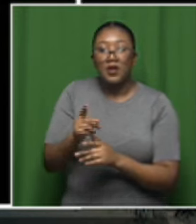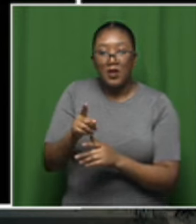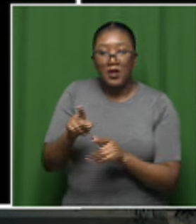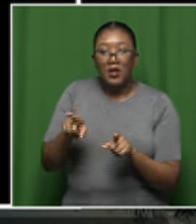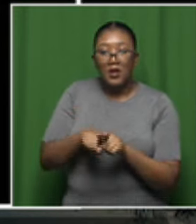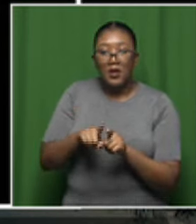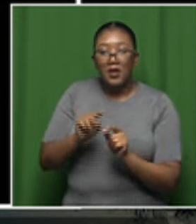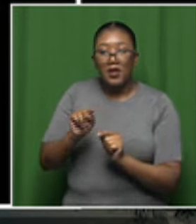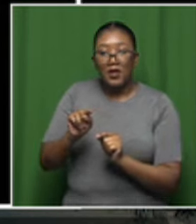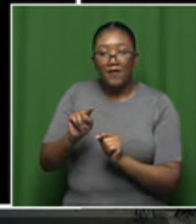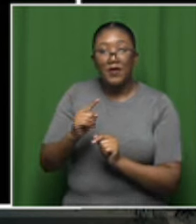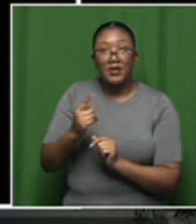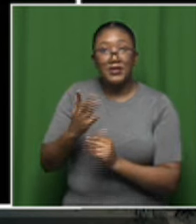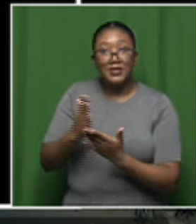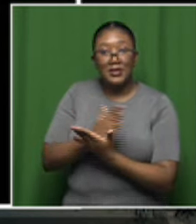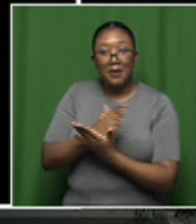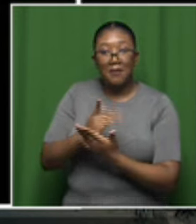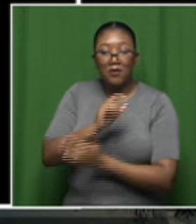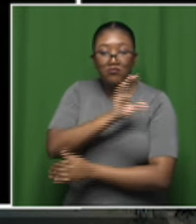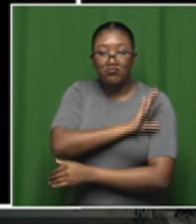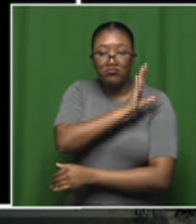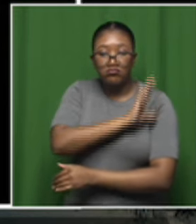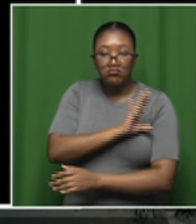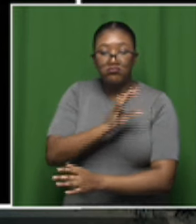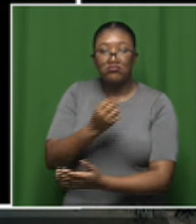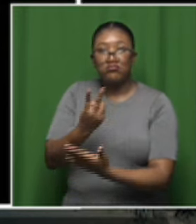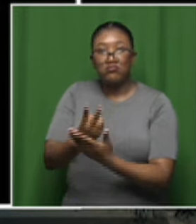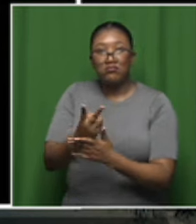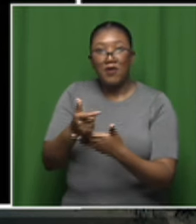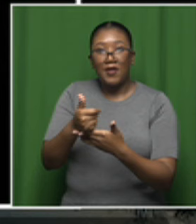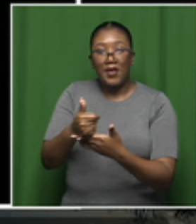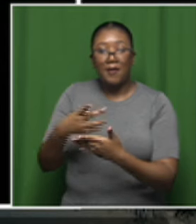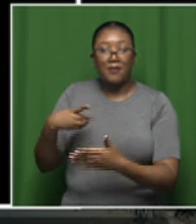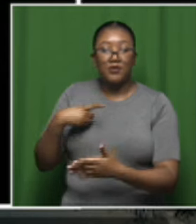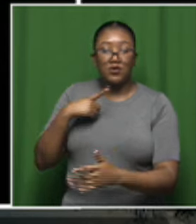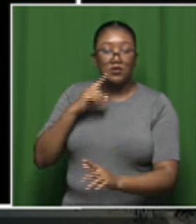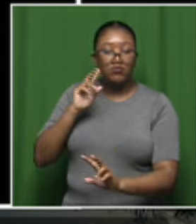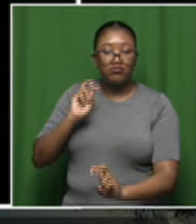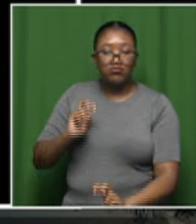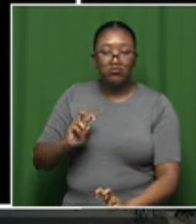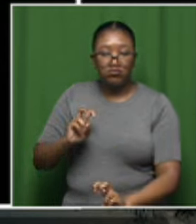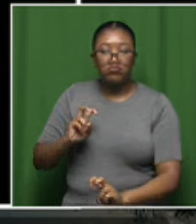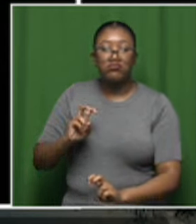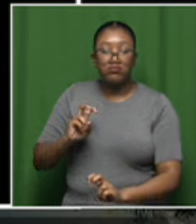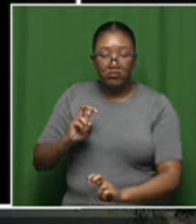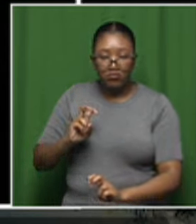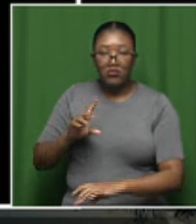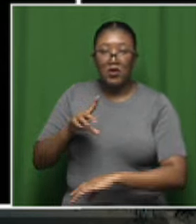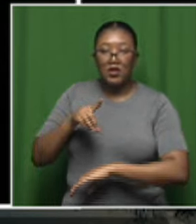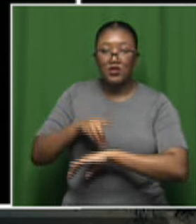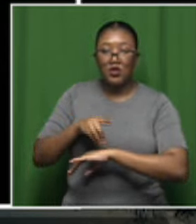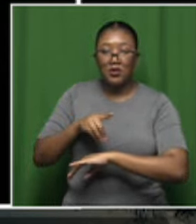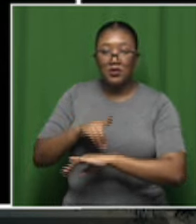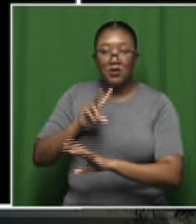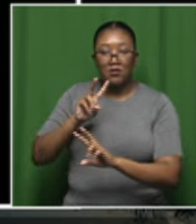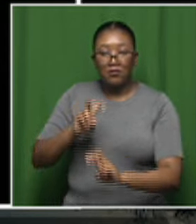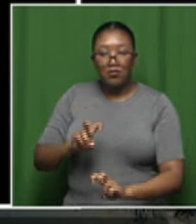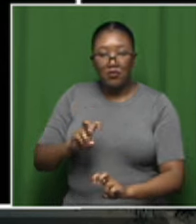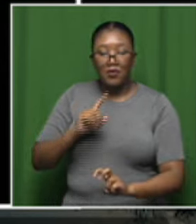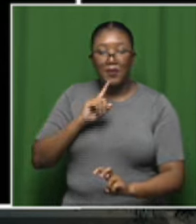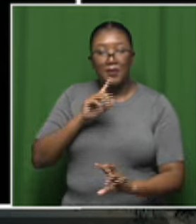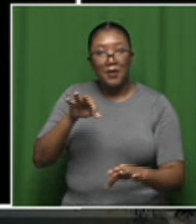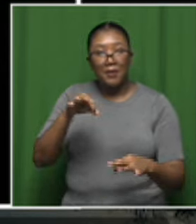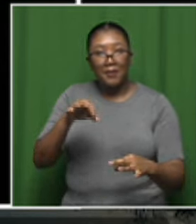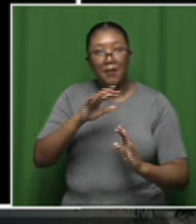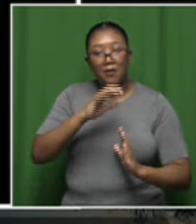Lakes region, where they get treated. And therefore, they will be taken there. That's where some paperwork will be done. As you